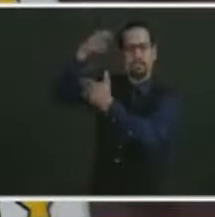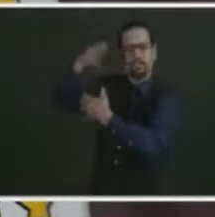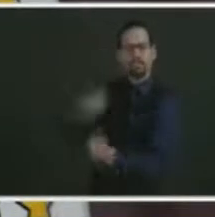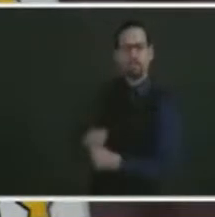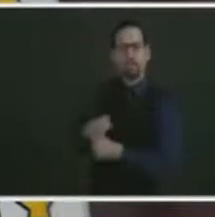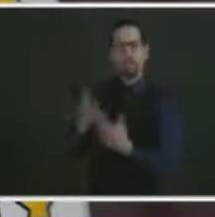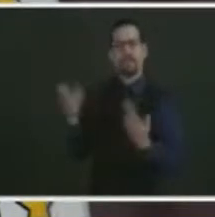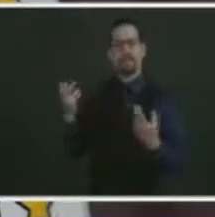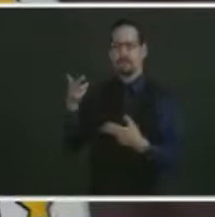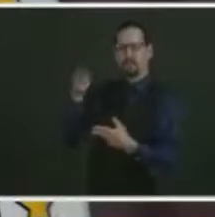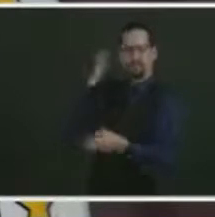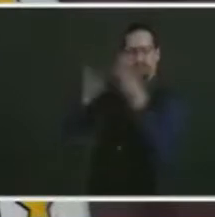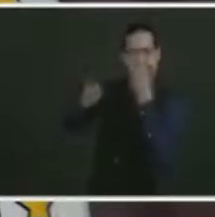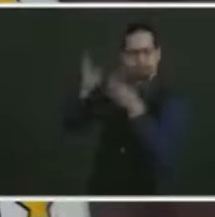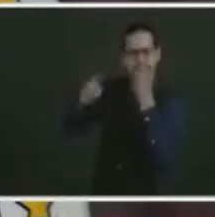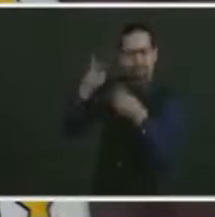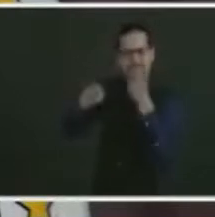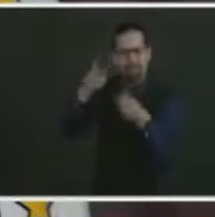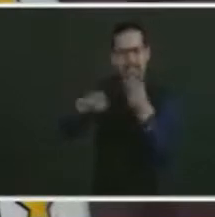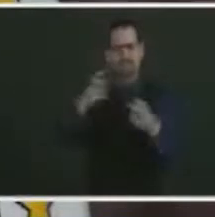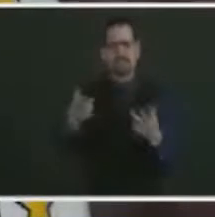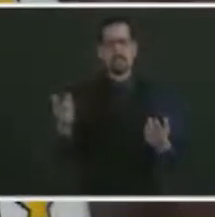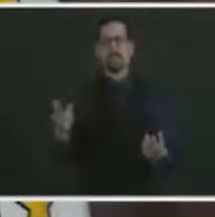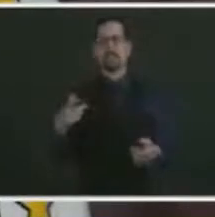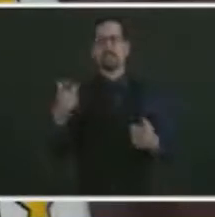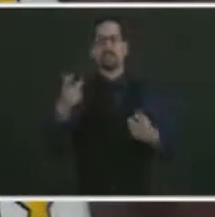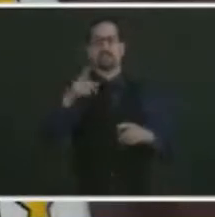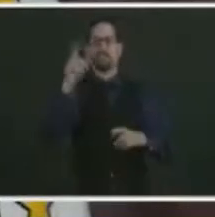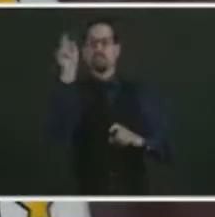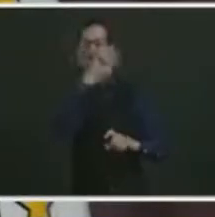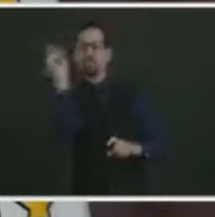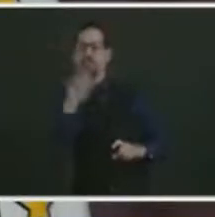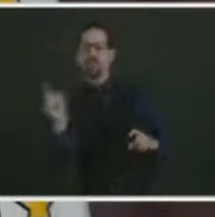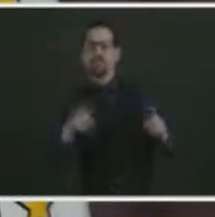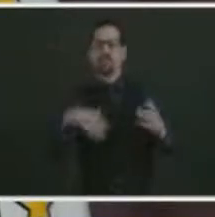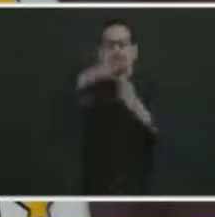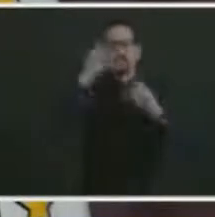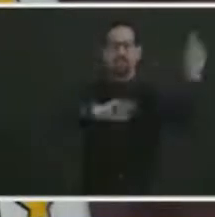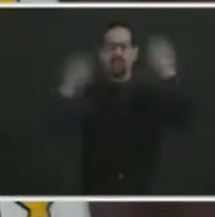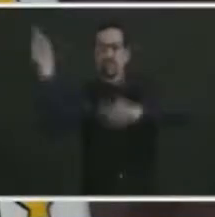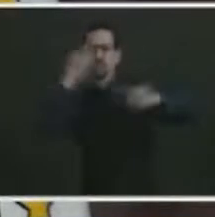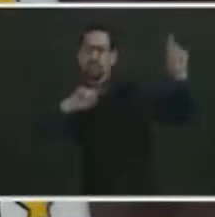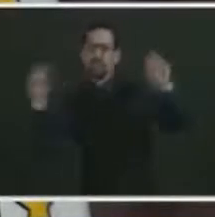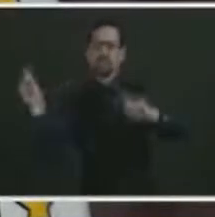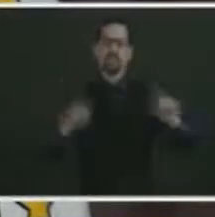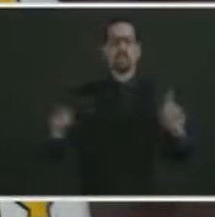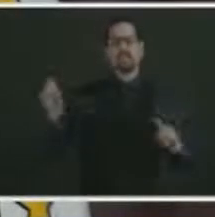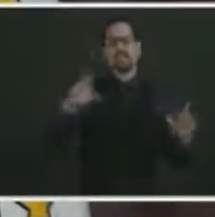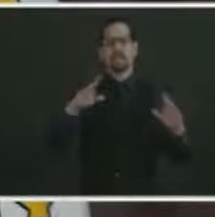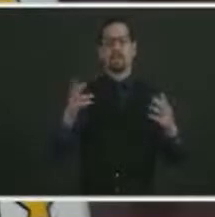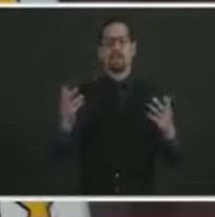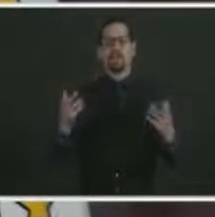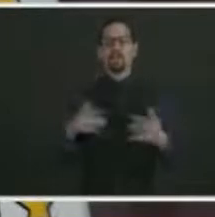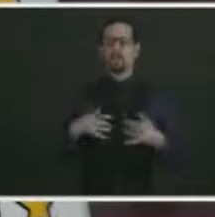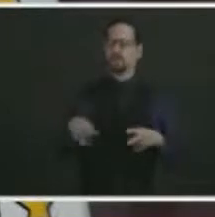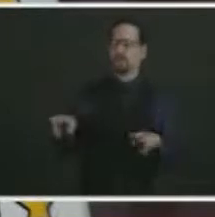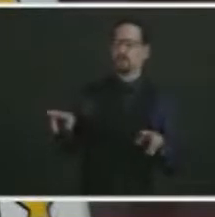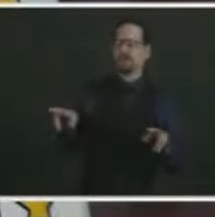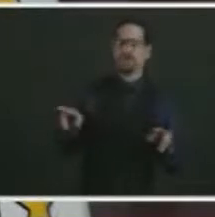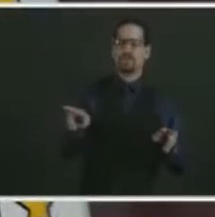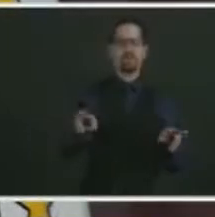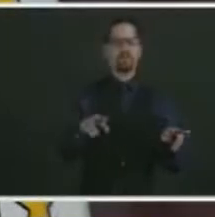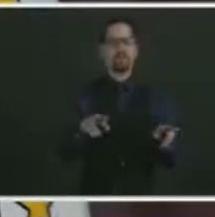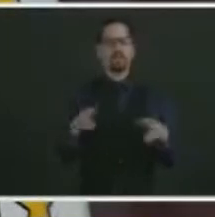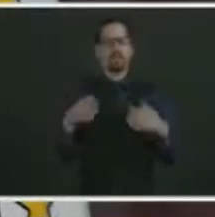stolen from them, graffiti on the window, and also you see